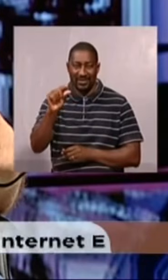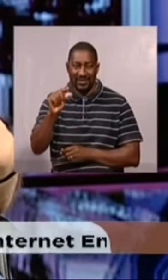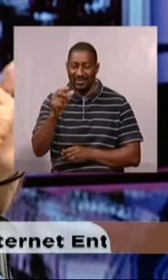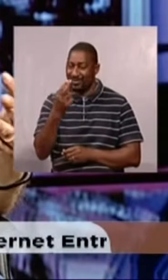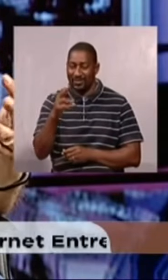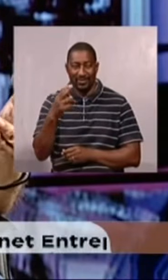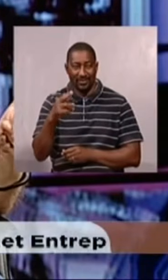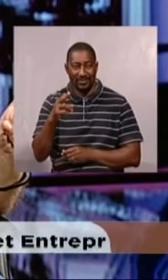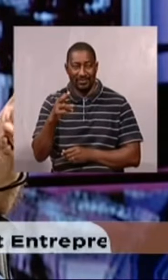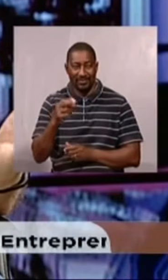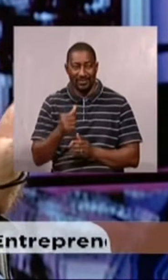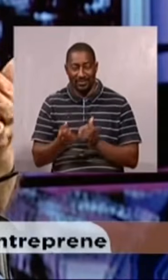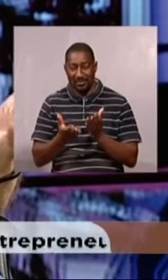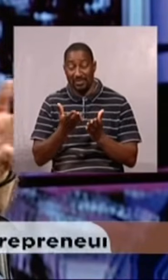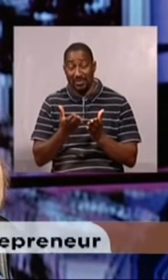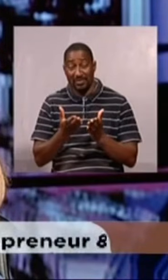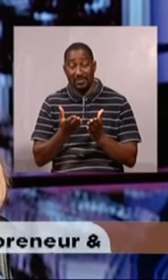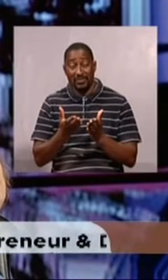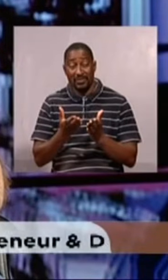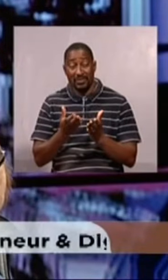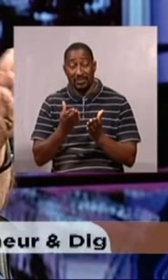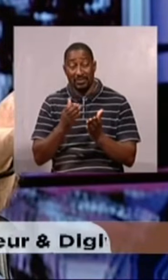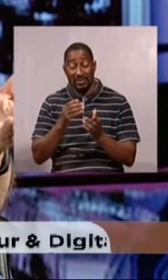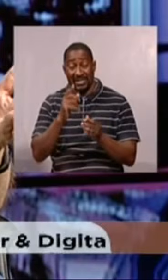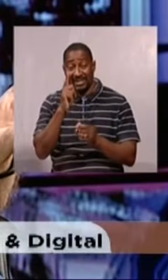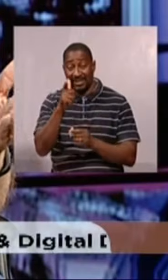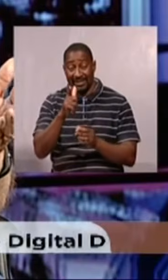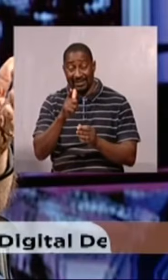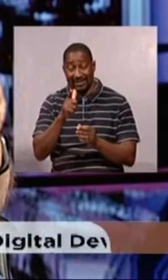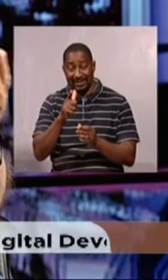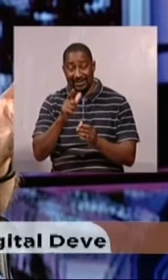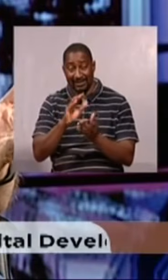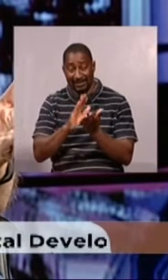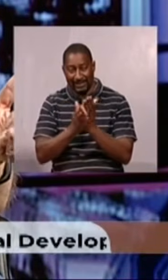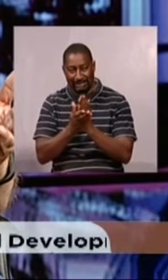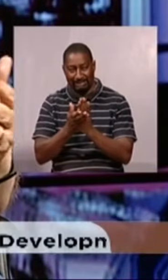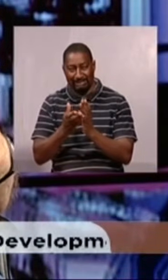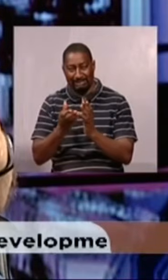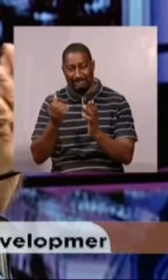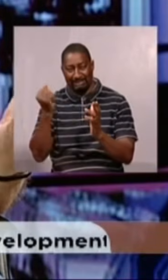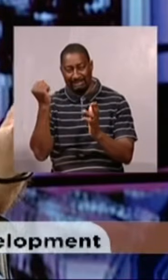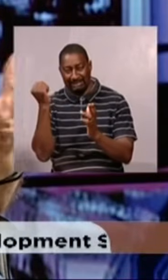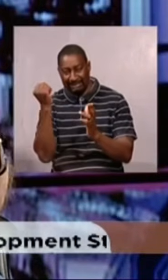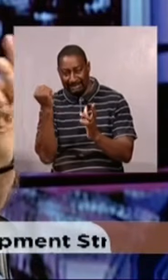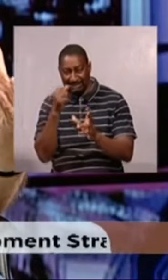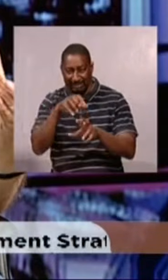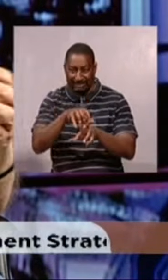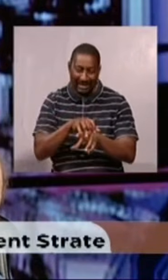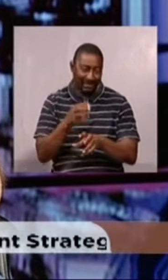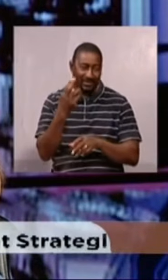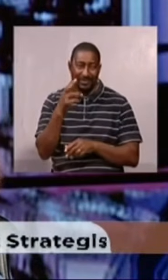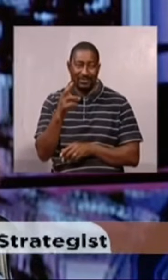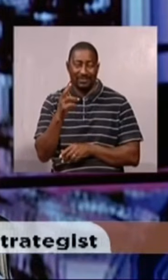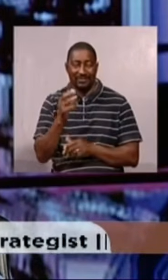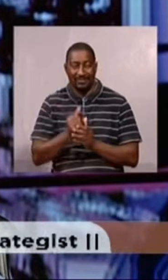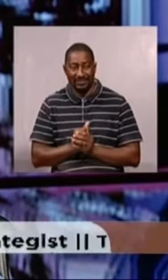which might even incite violence. So they have a responsibility to educate their supporters and to also, to some extent,